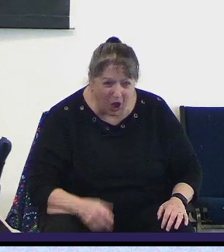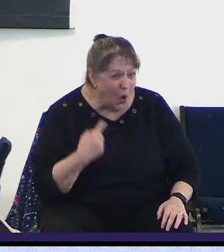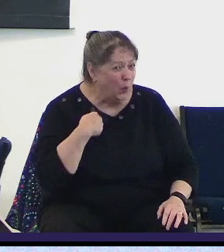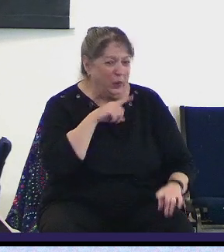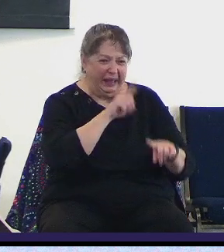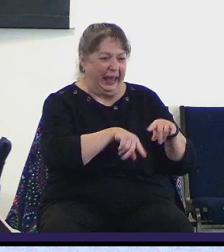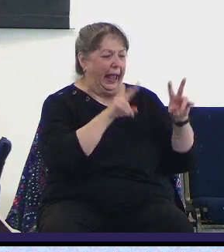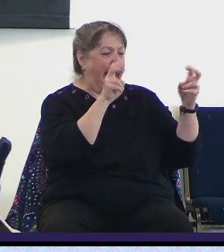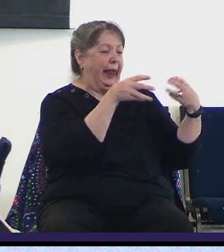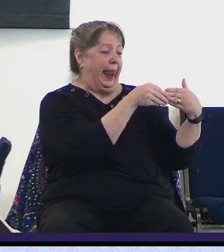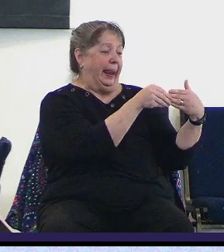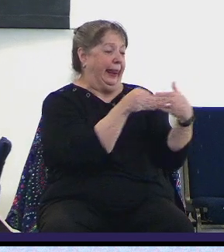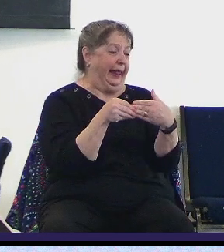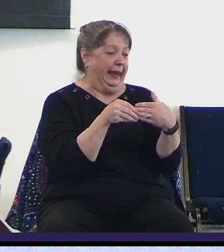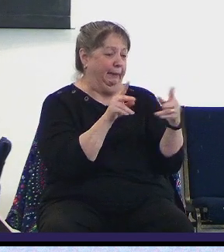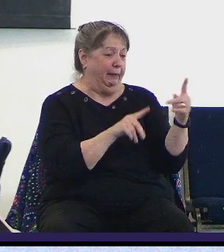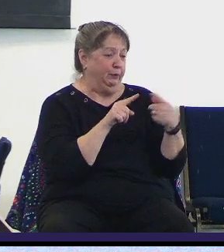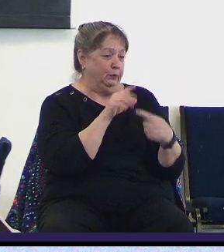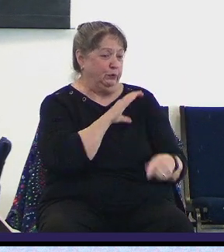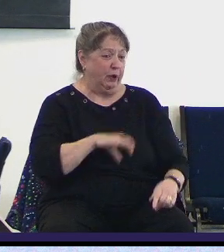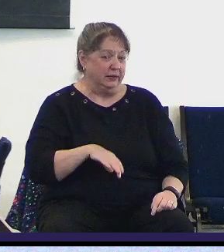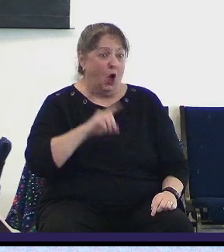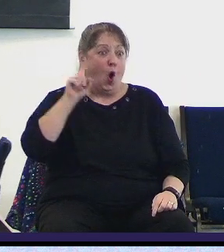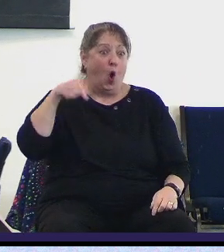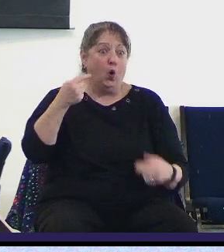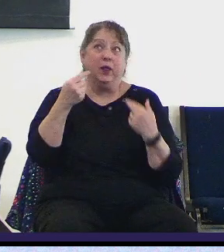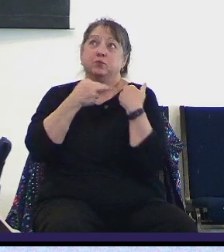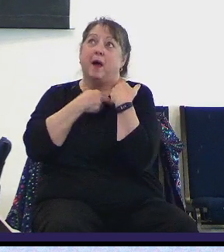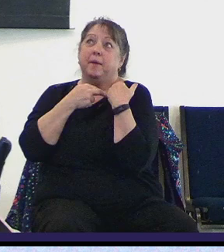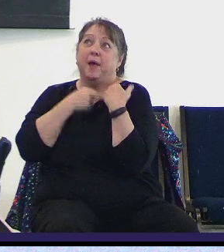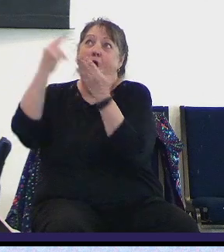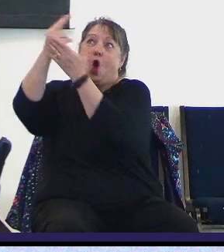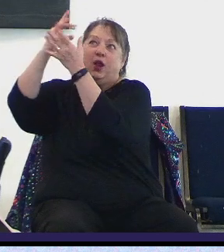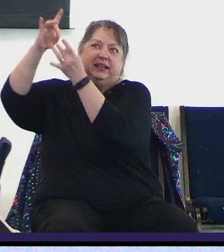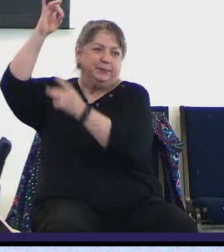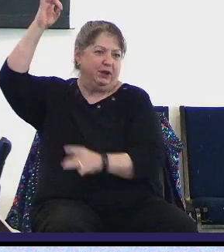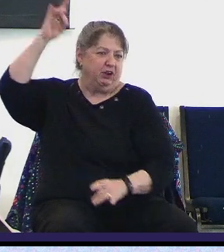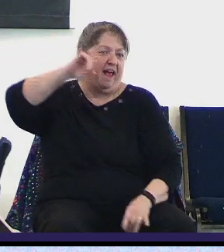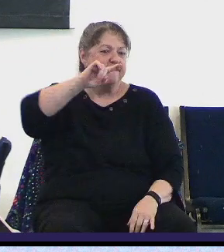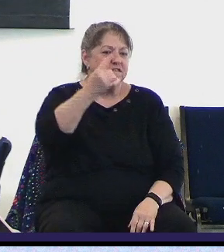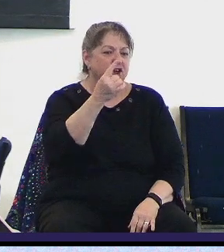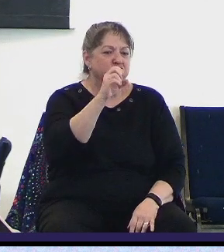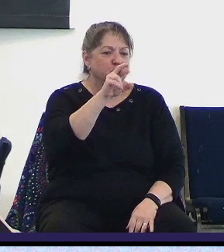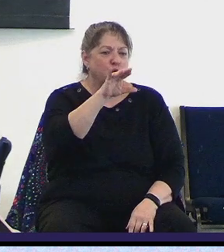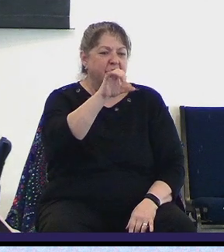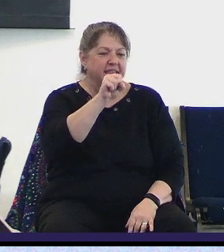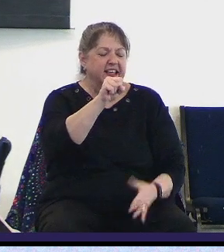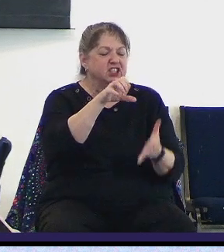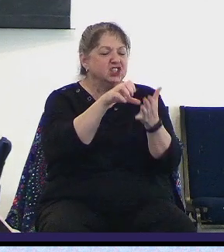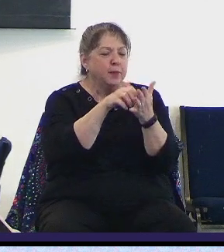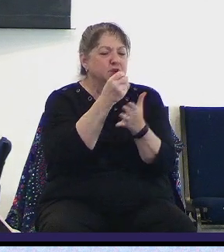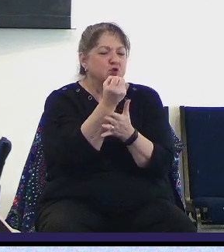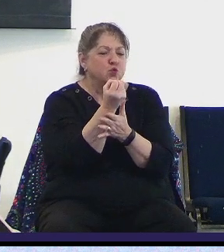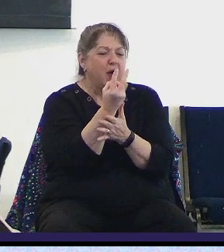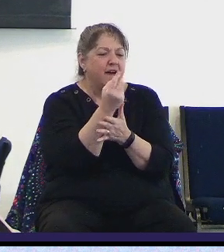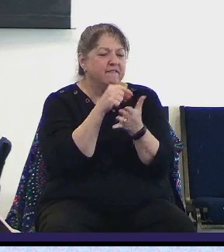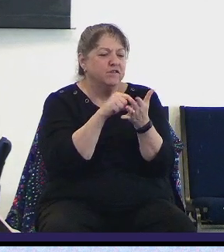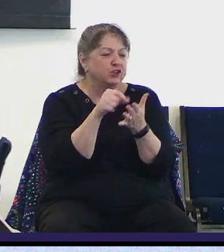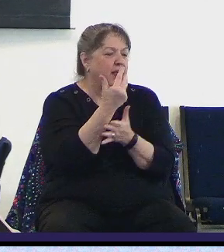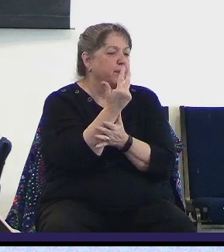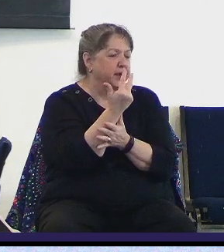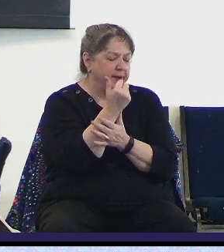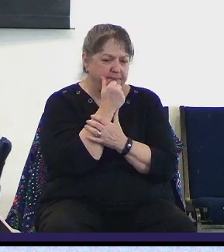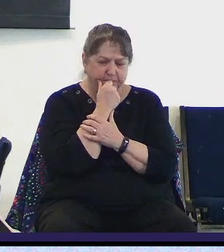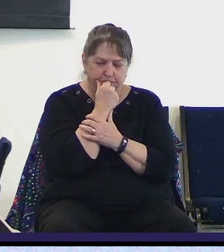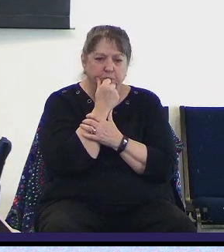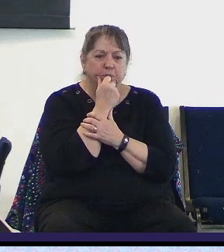Christ. That's the job of the Holy Spirit in 1 Corinthians 12 and verse 3. See, the Holy Spirit is the only one that can go. It